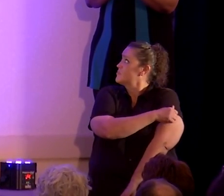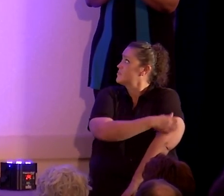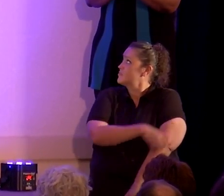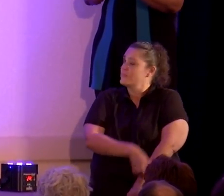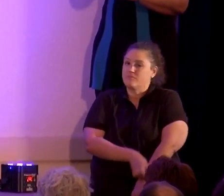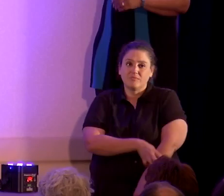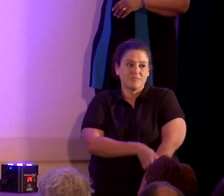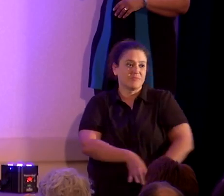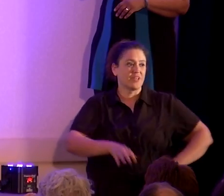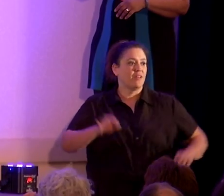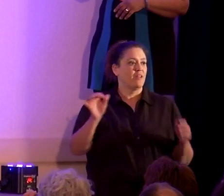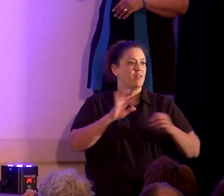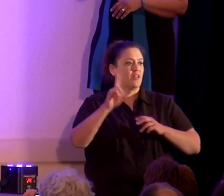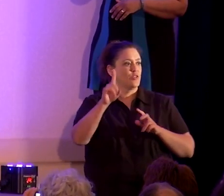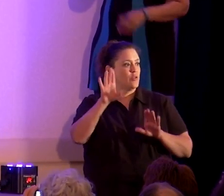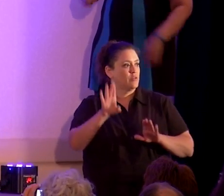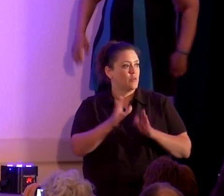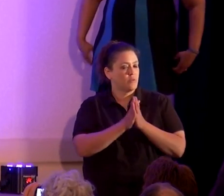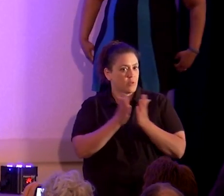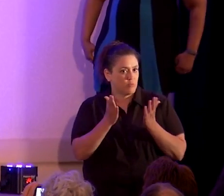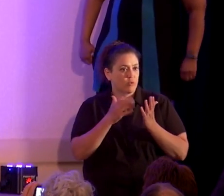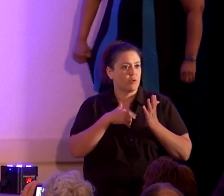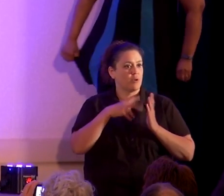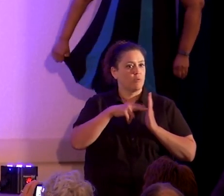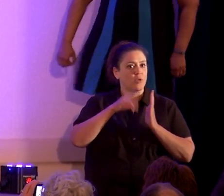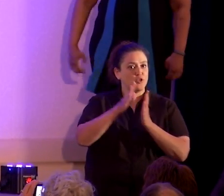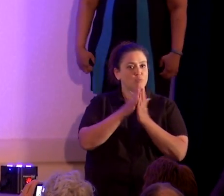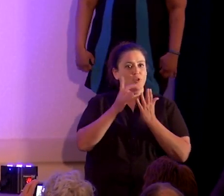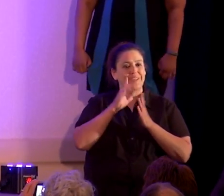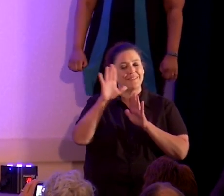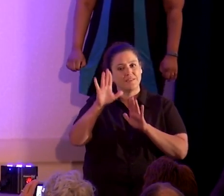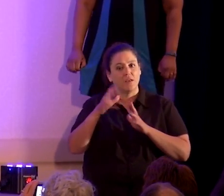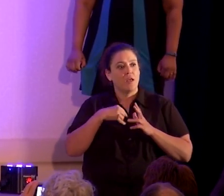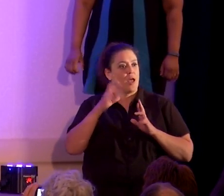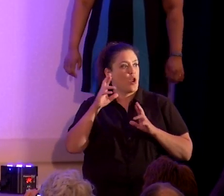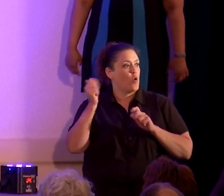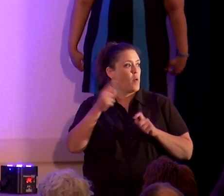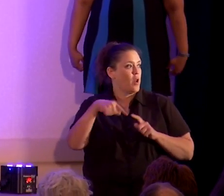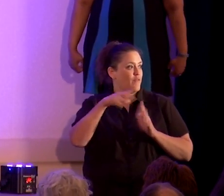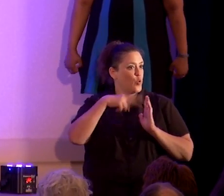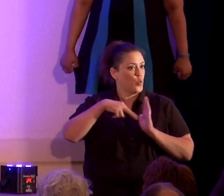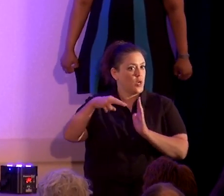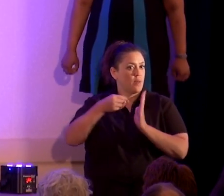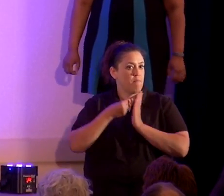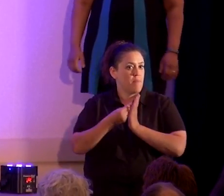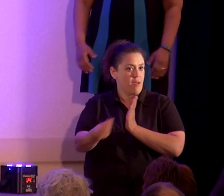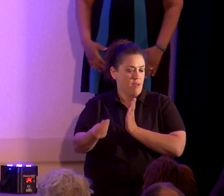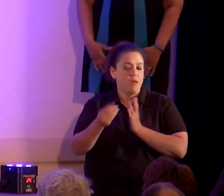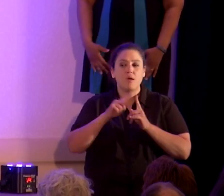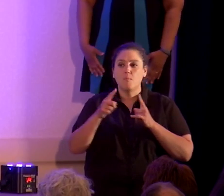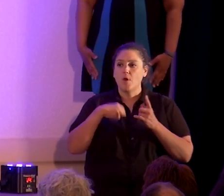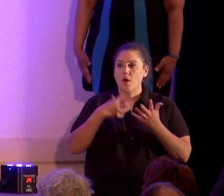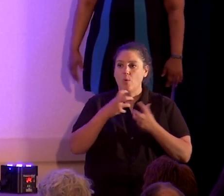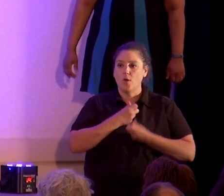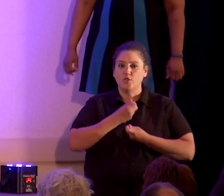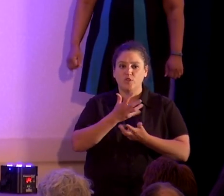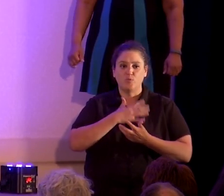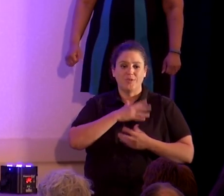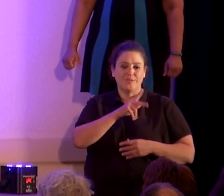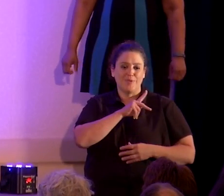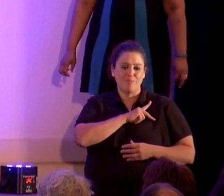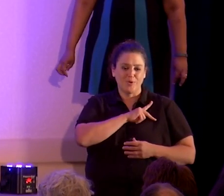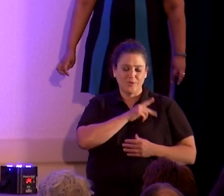Also, by the way, great book. I have read your book. The book is excellent, and I hope you all read it. I hope you all buy it. But I want to express my